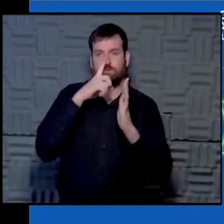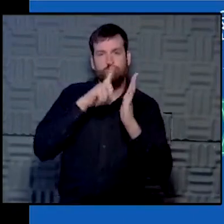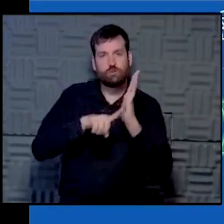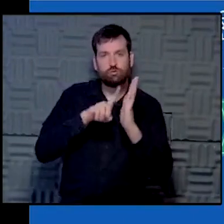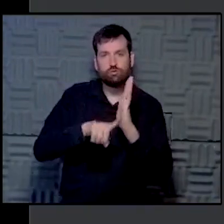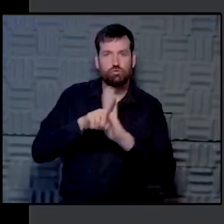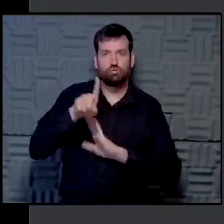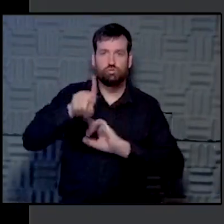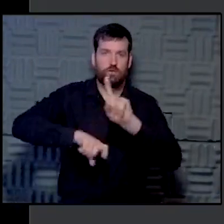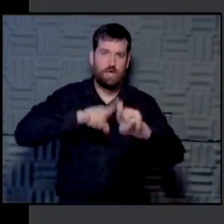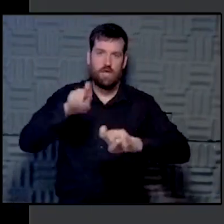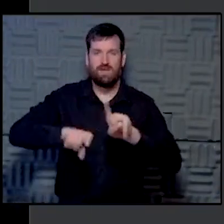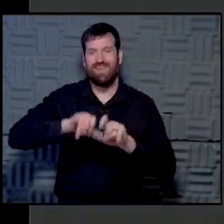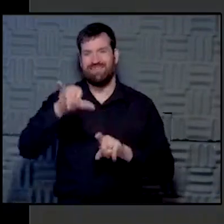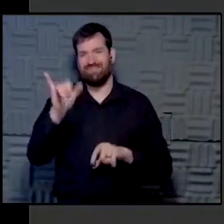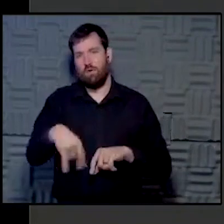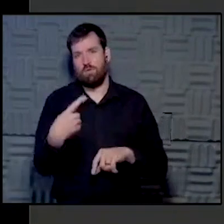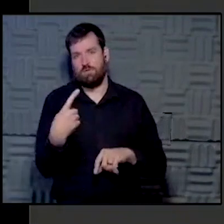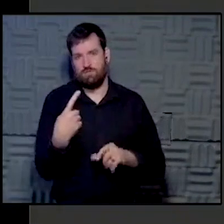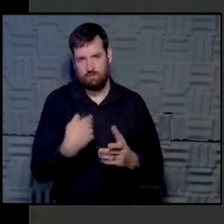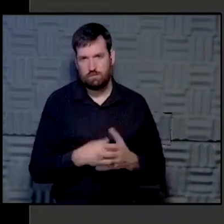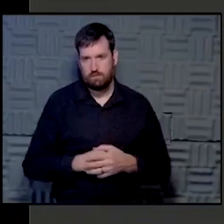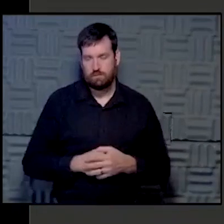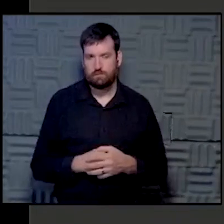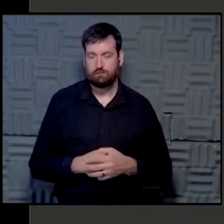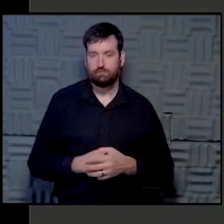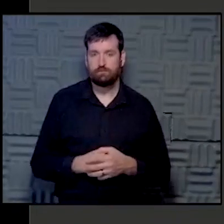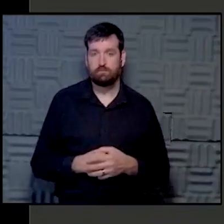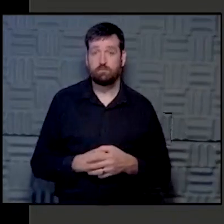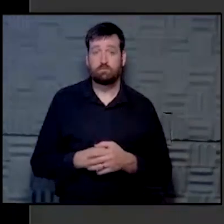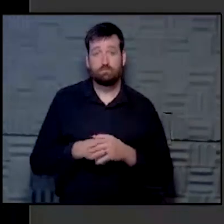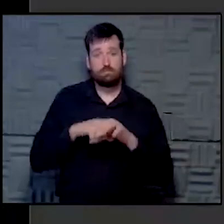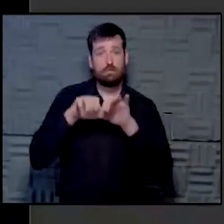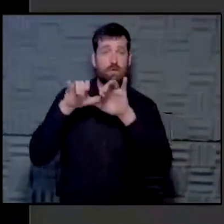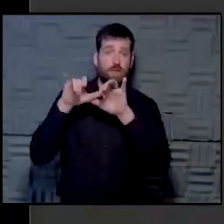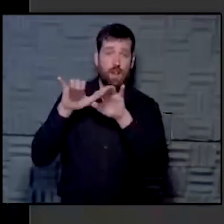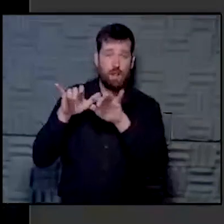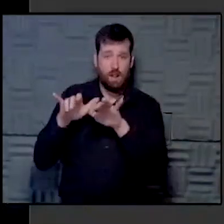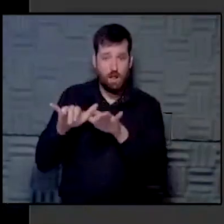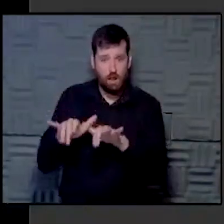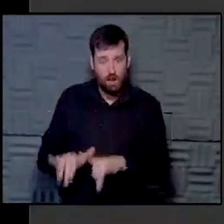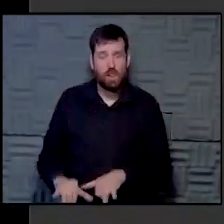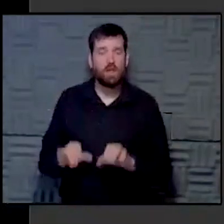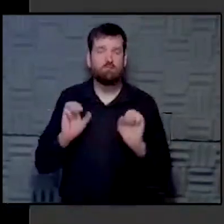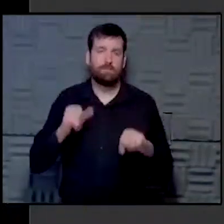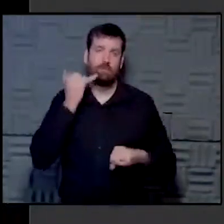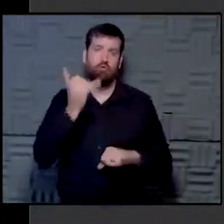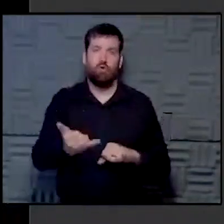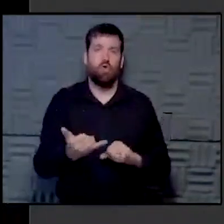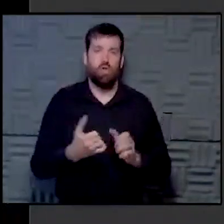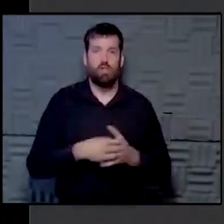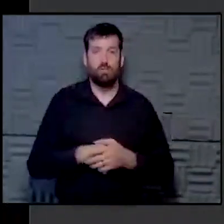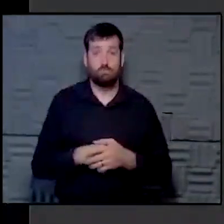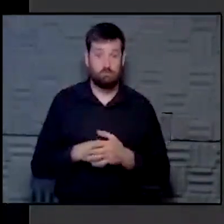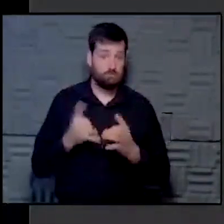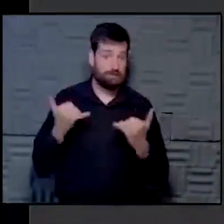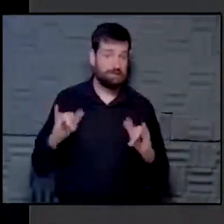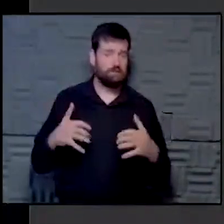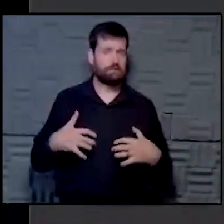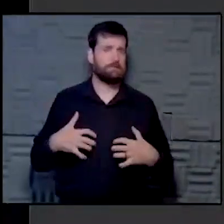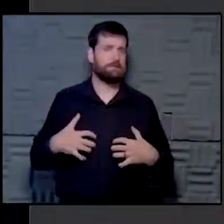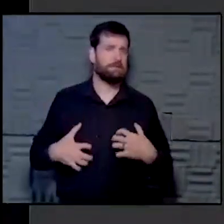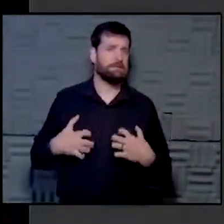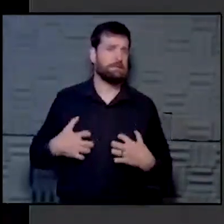survey. That's the one. And if you fill that up, we can call you. And if you're still hesitant